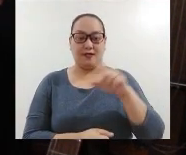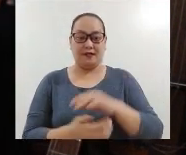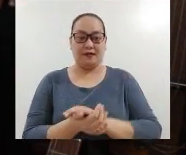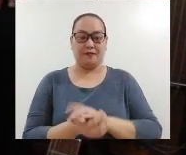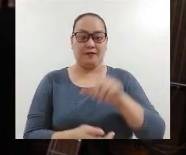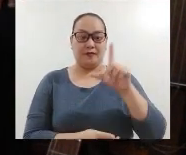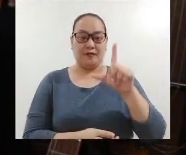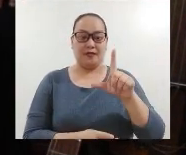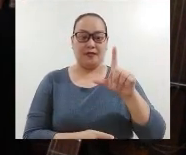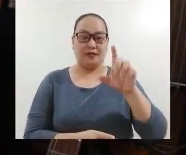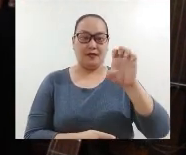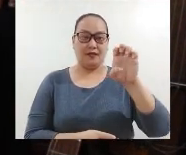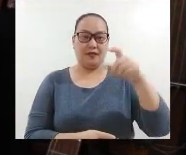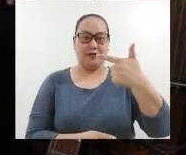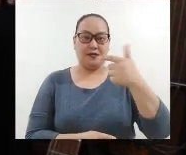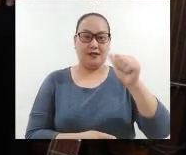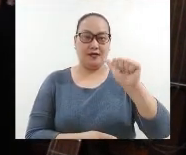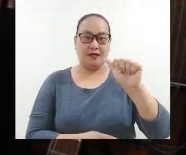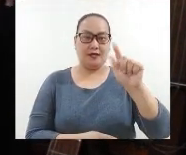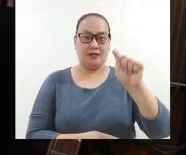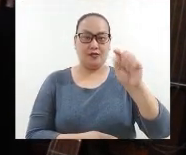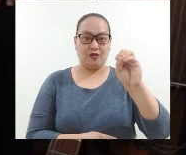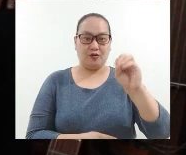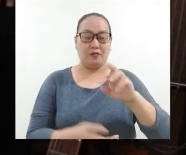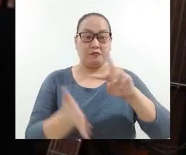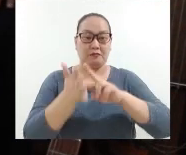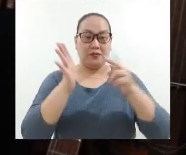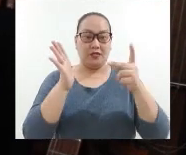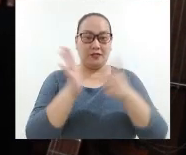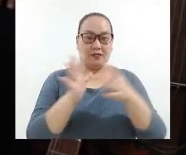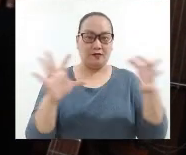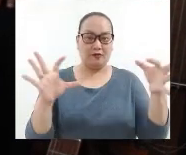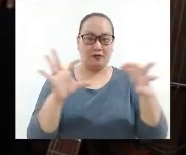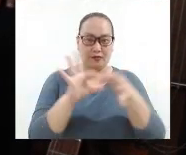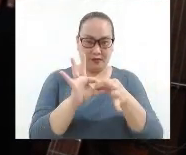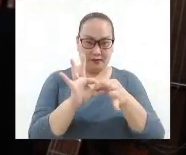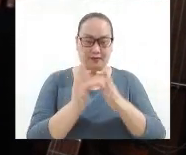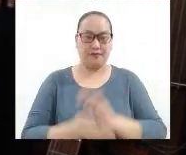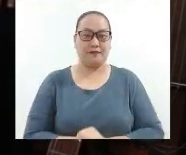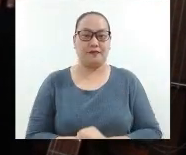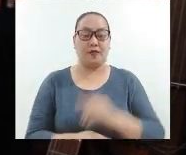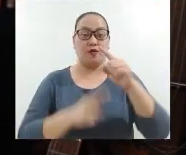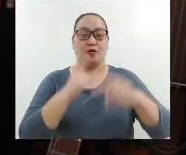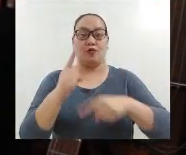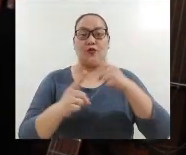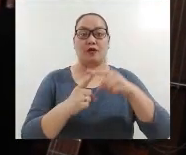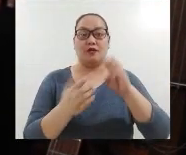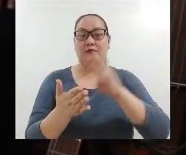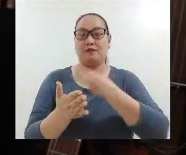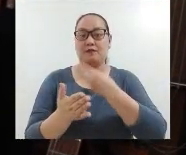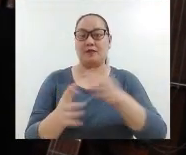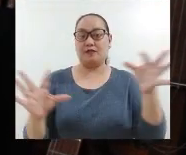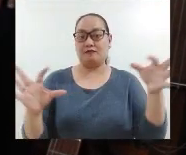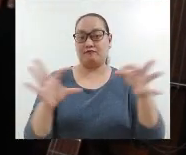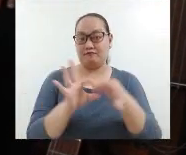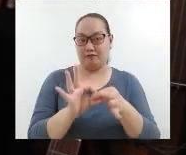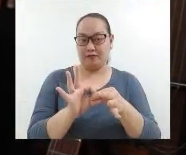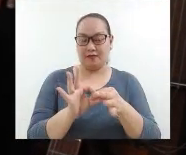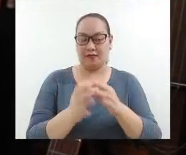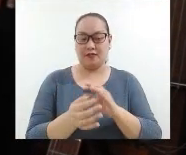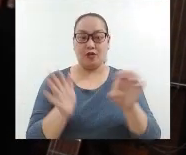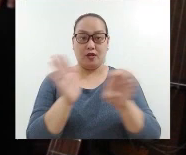say legato? Legato. Meaning connected. When the melody are connected like this,